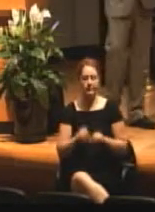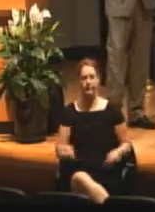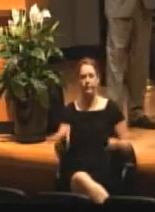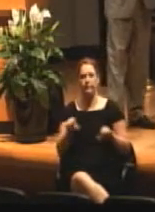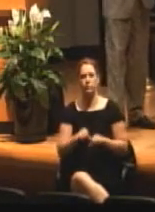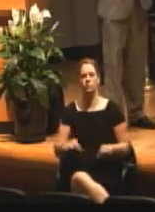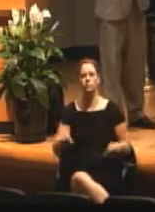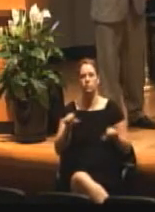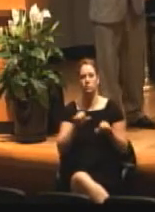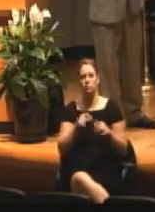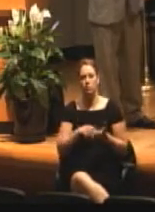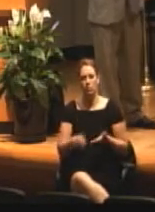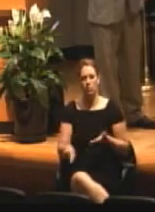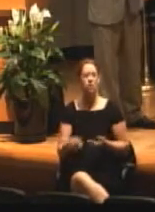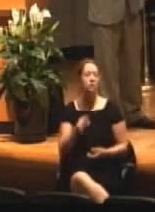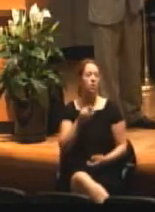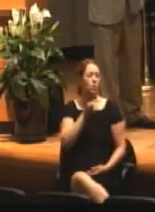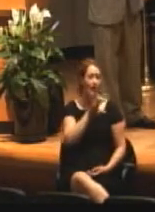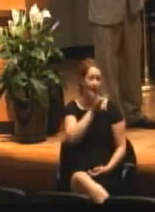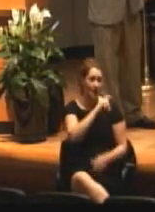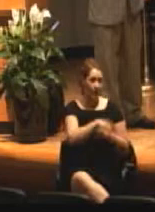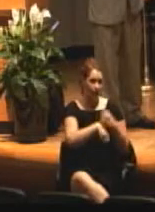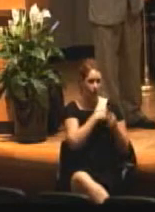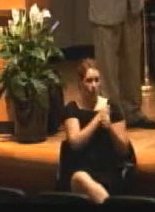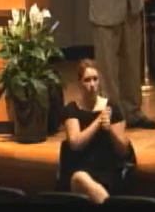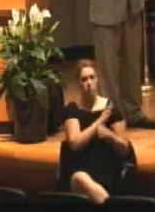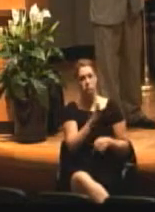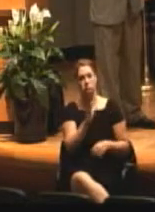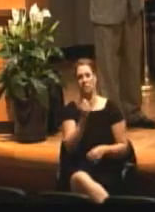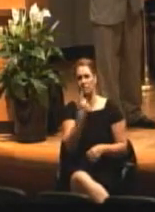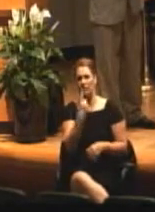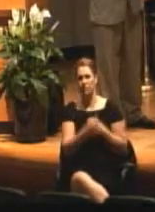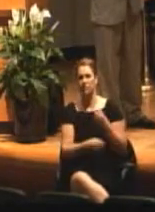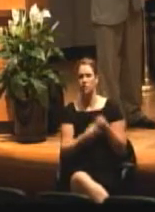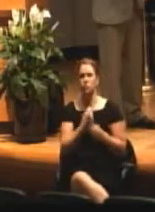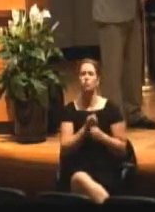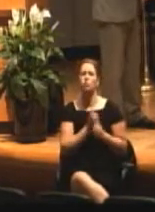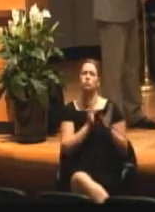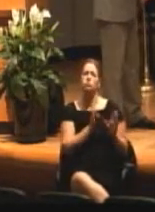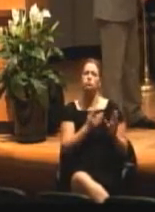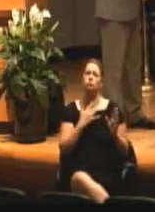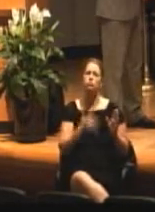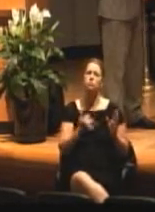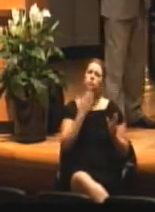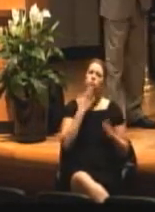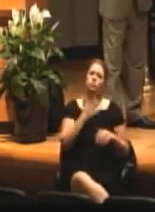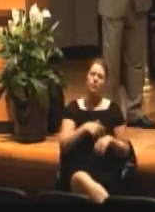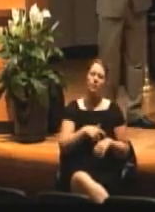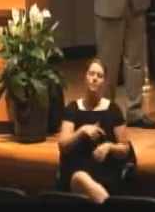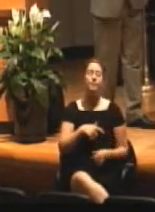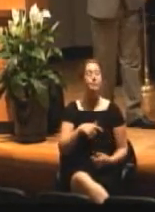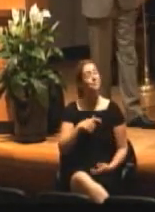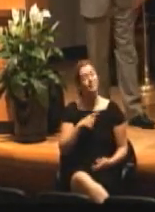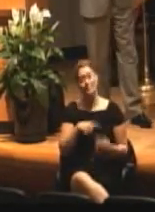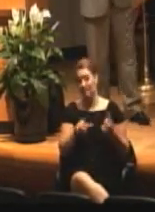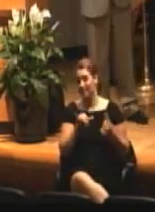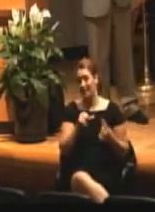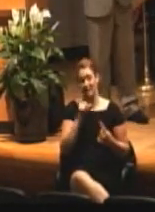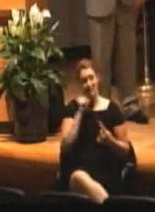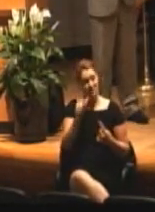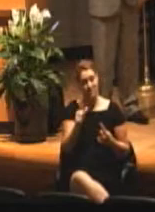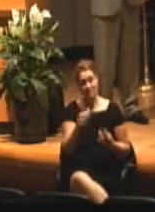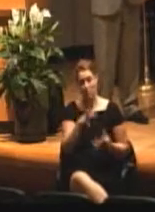that 8 to 11 year mark is when it drops off. The one thing that does not do is it doesn't account for appreciation on the